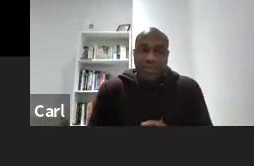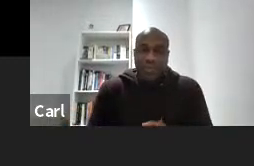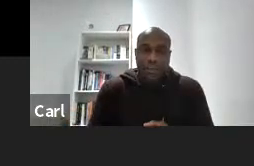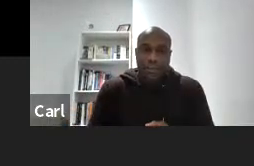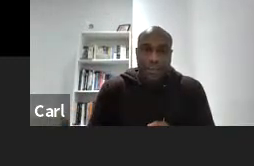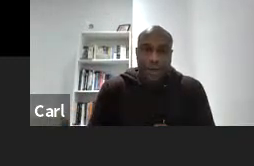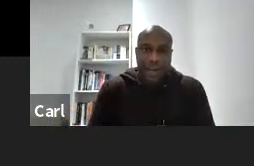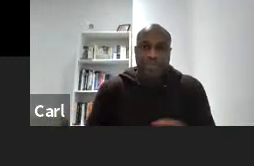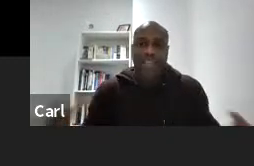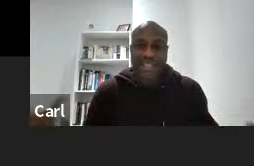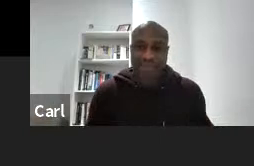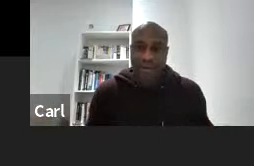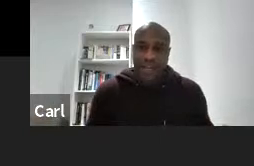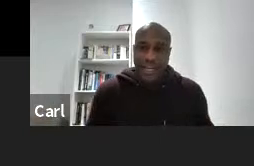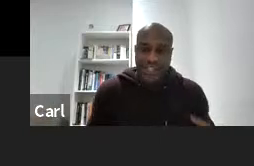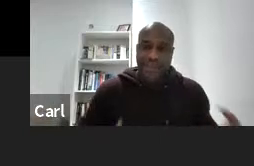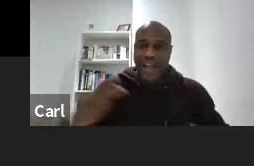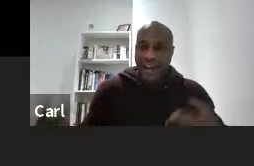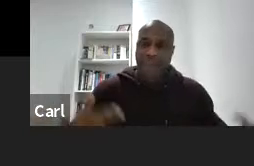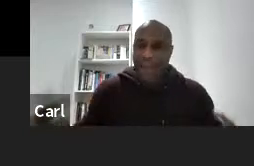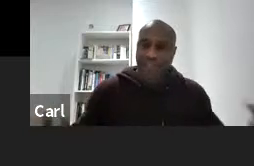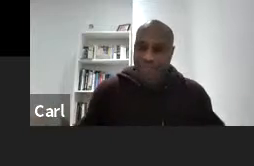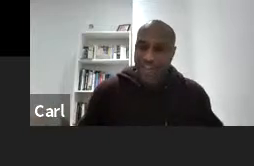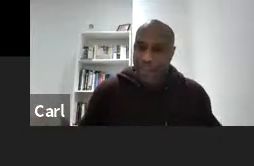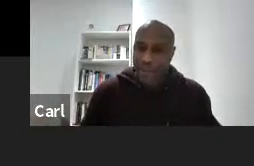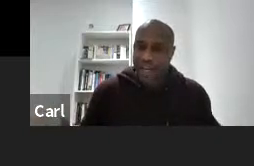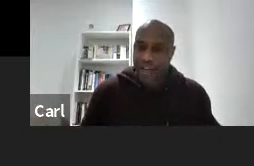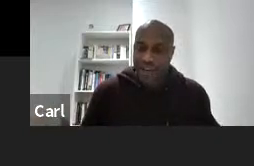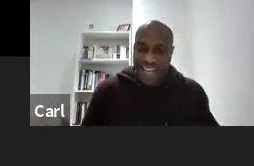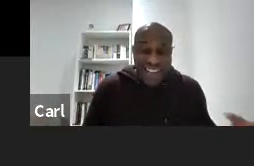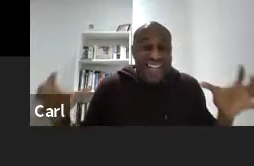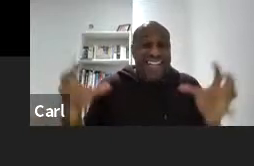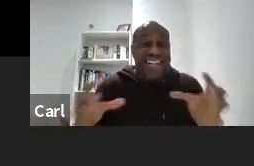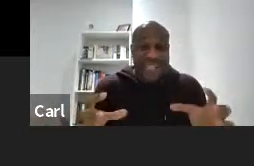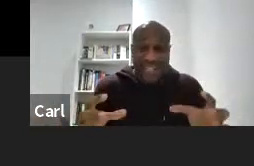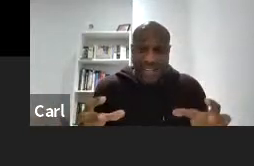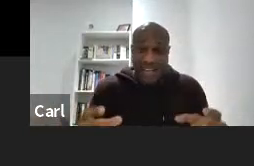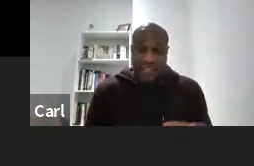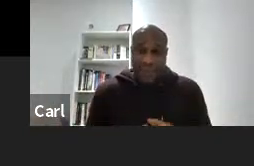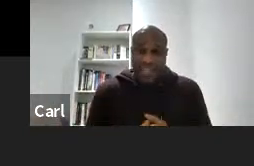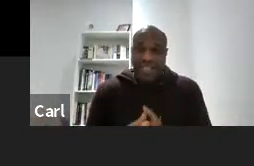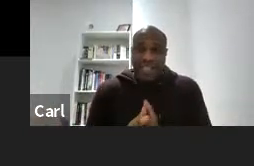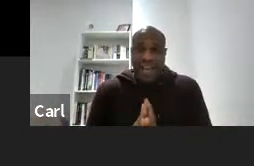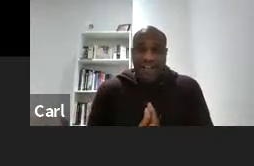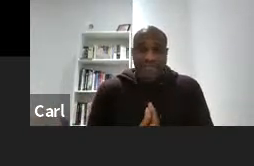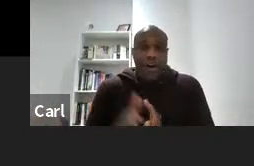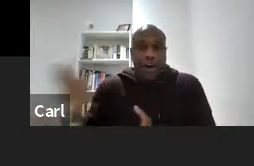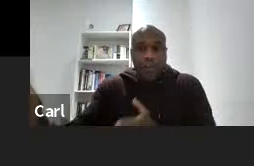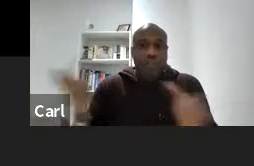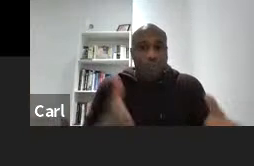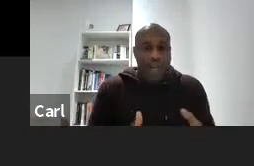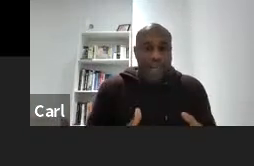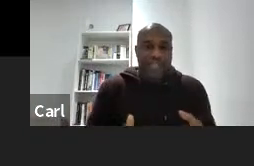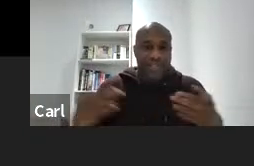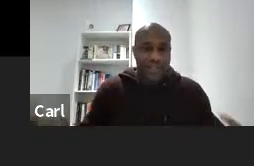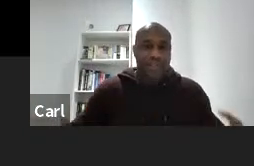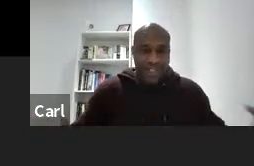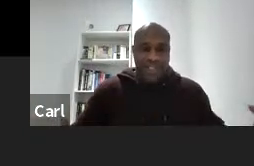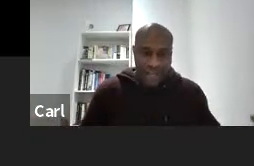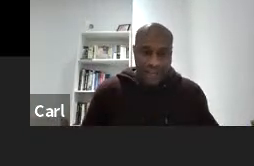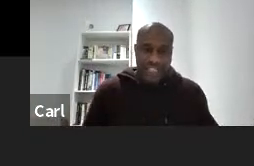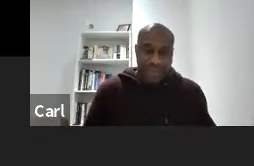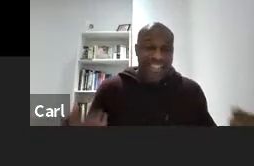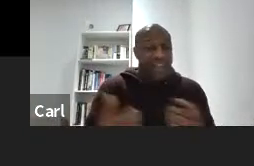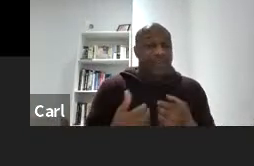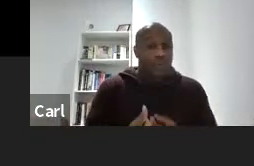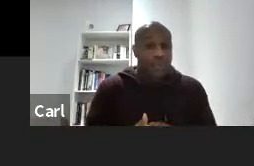being caught up by the rest of the market in terms of how they're manufacturing playing cards, and they needed to basically have other ways to service